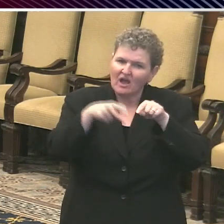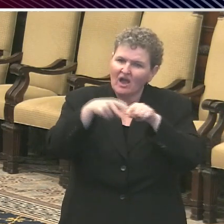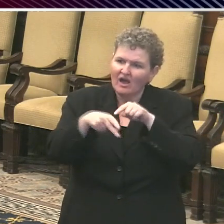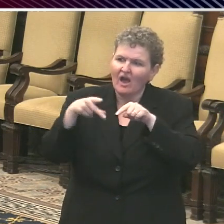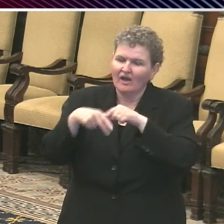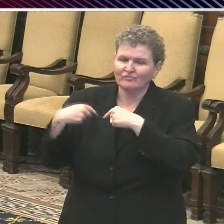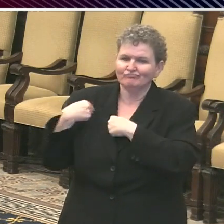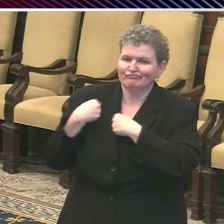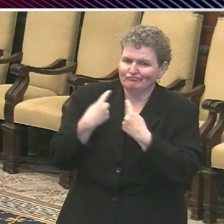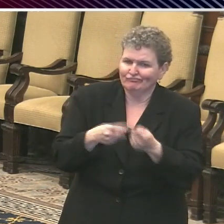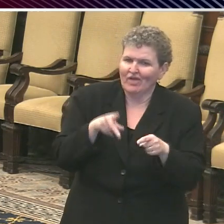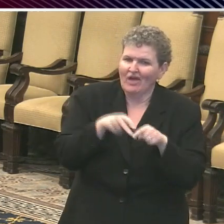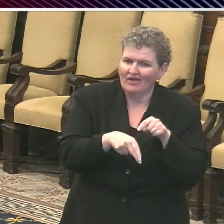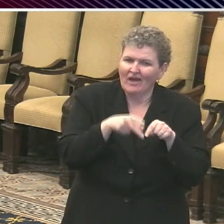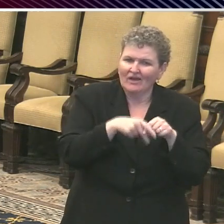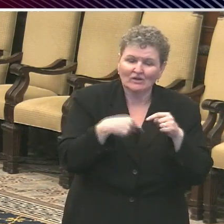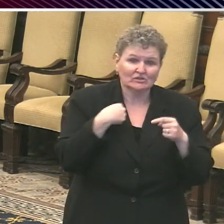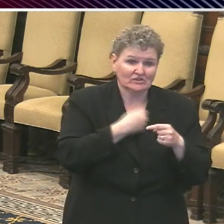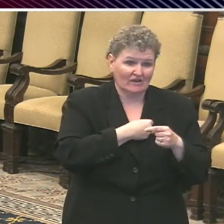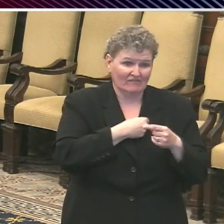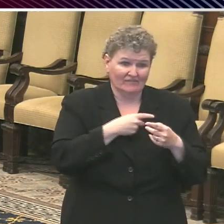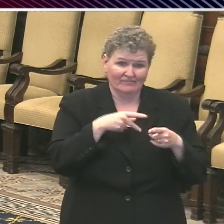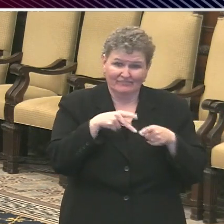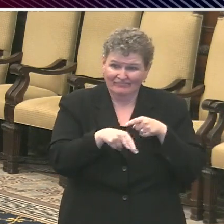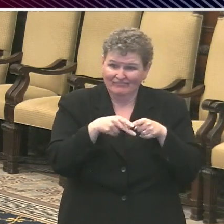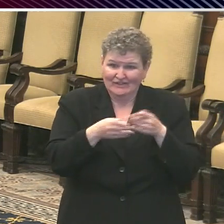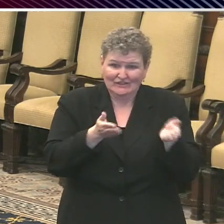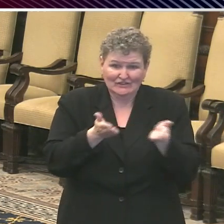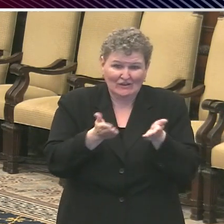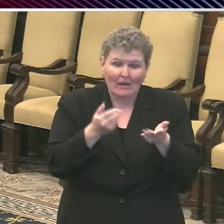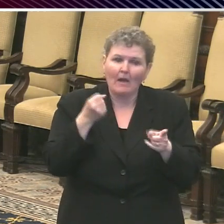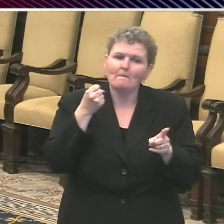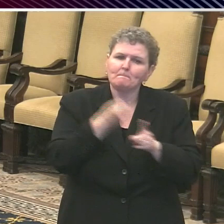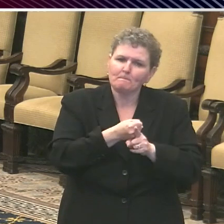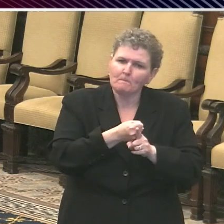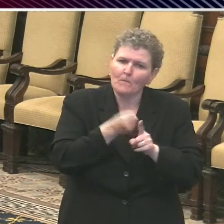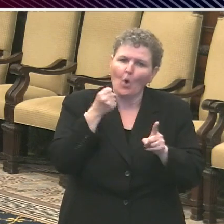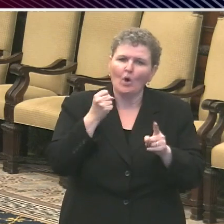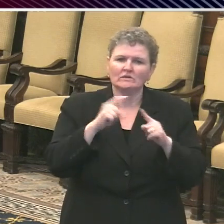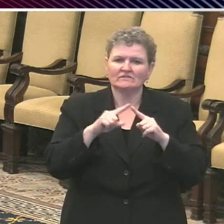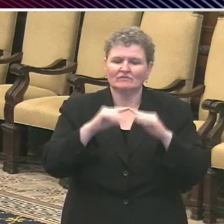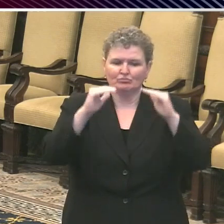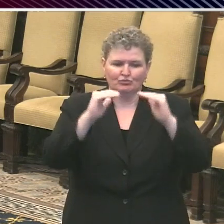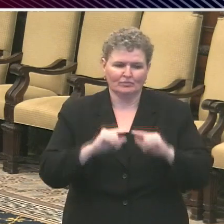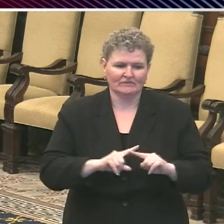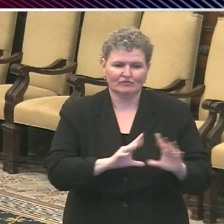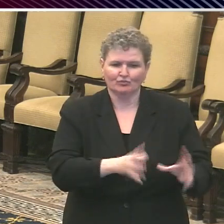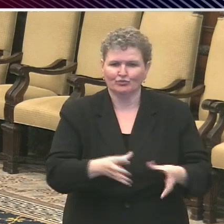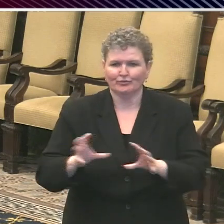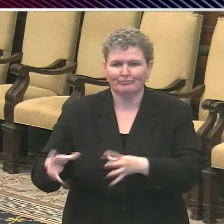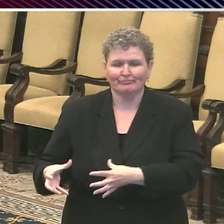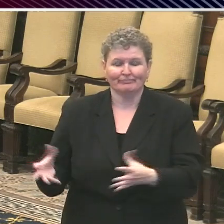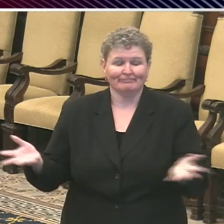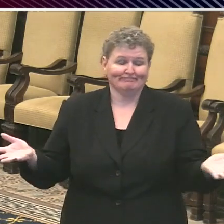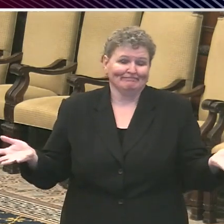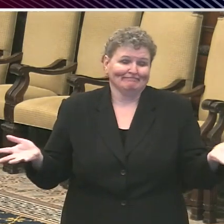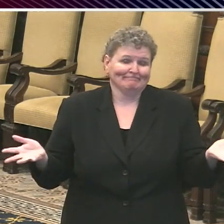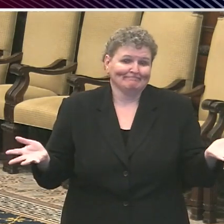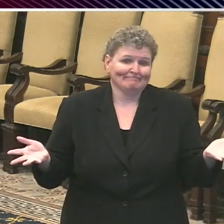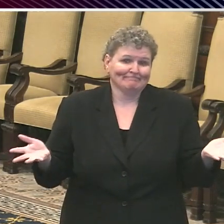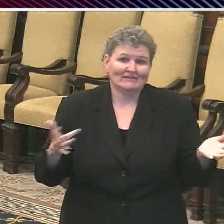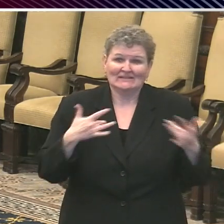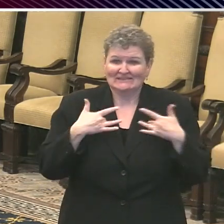that service reduction is going to have a disparate impact on our most vulnerable citizens, which in large part are Black and brown